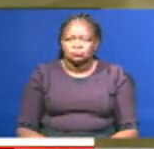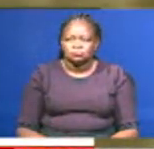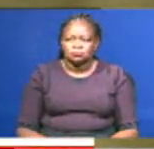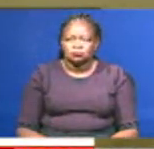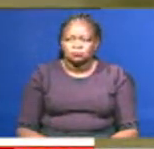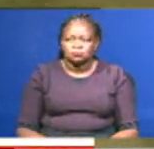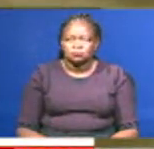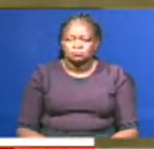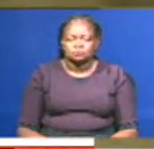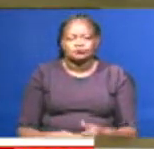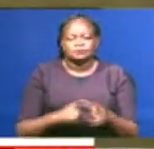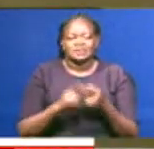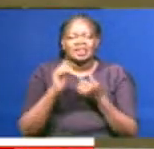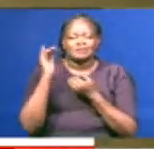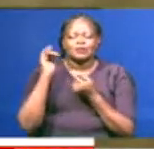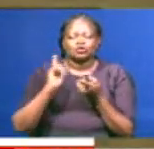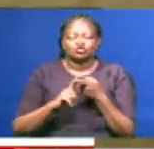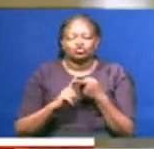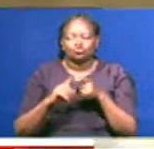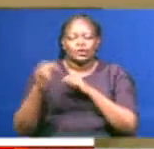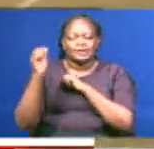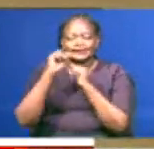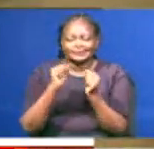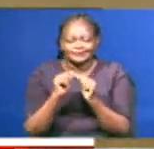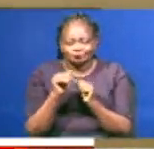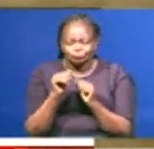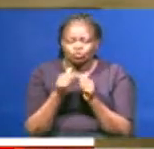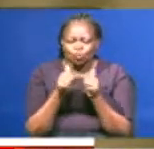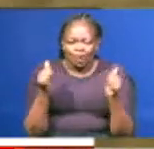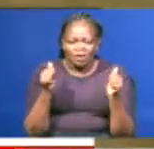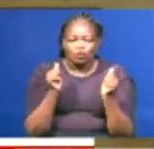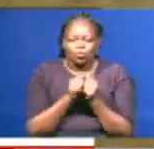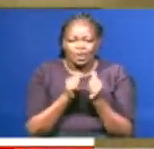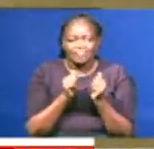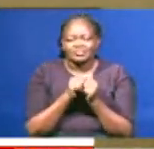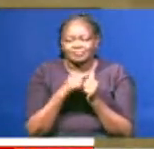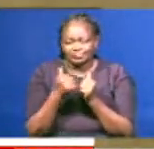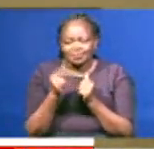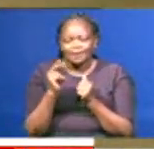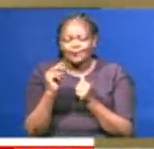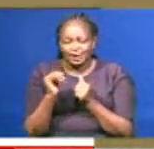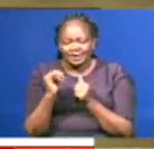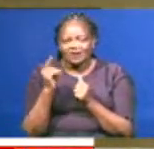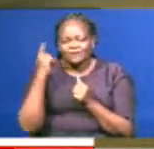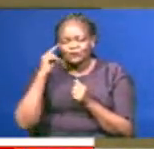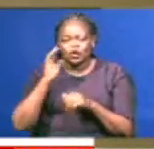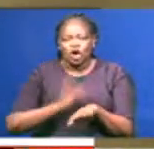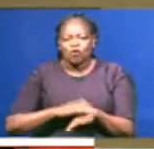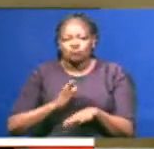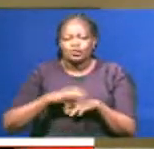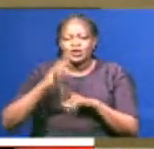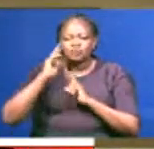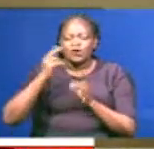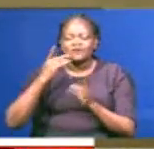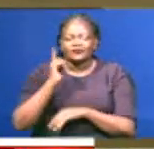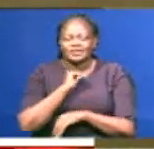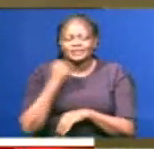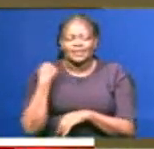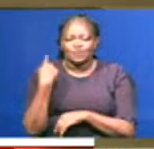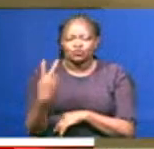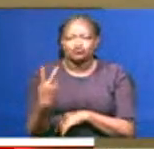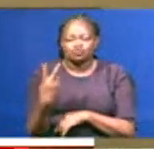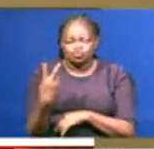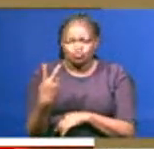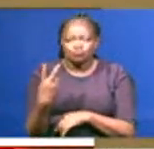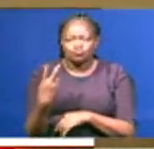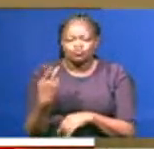Makre is expected to strategize accordingly with his navigator Mwangi Kioni for a good result after finishing second overall in the